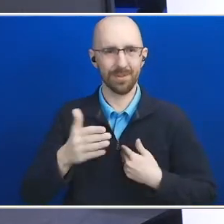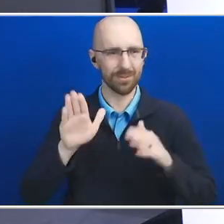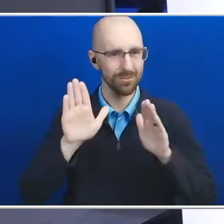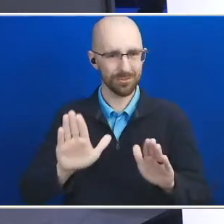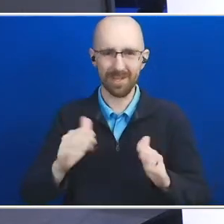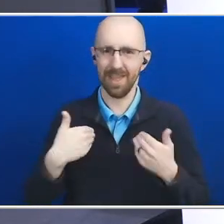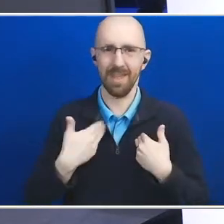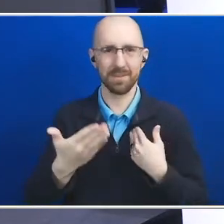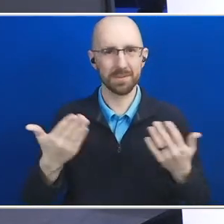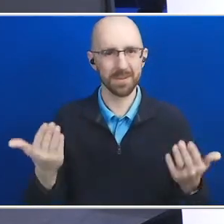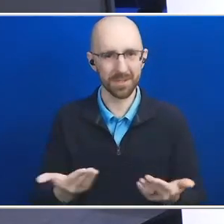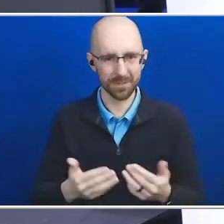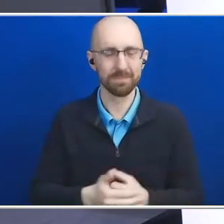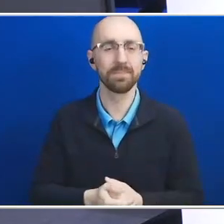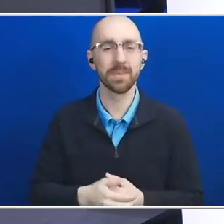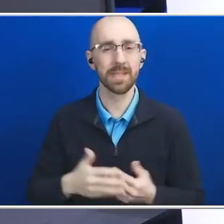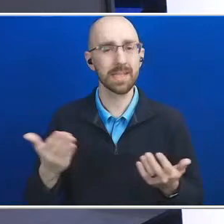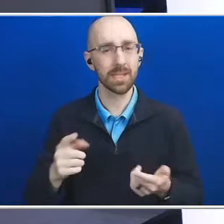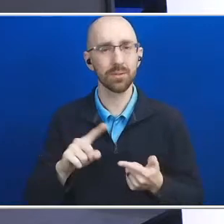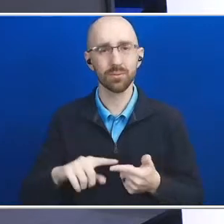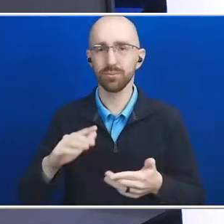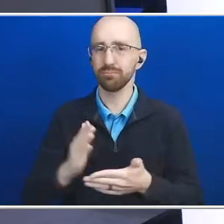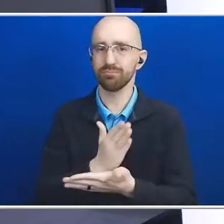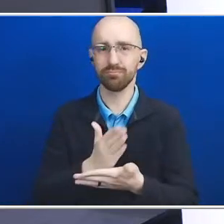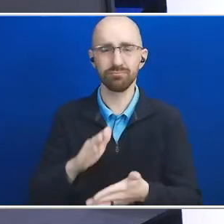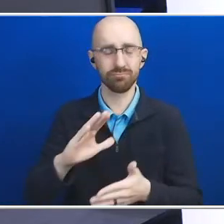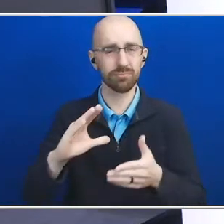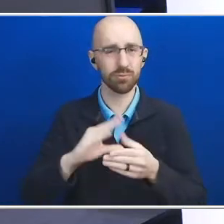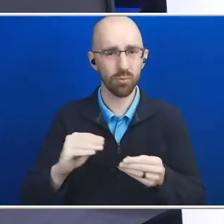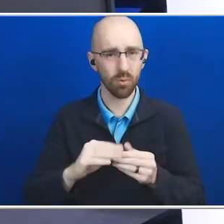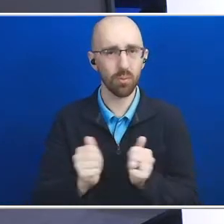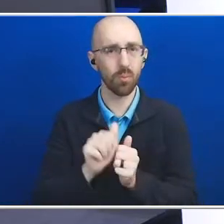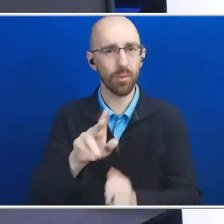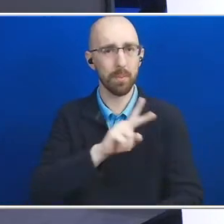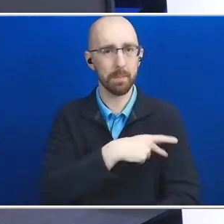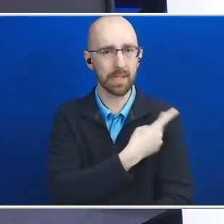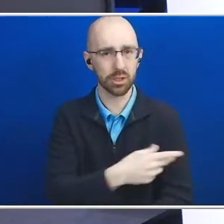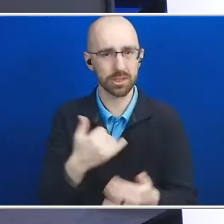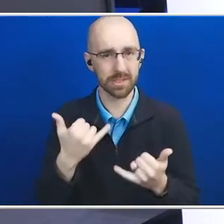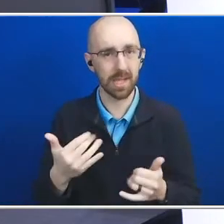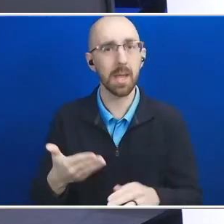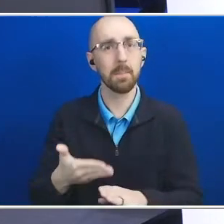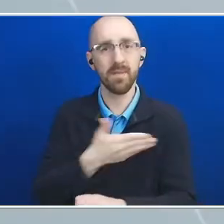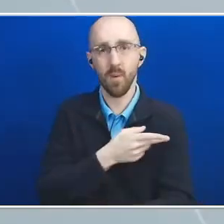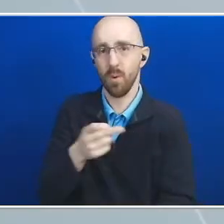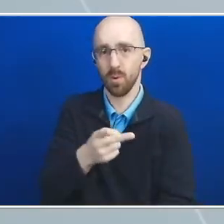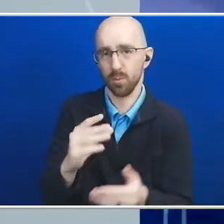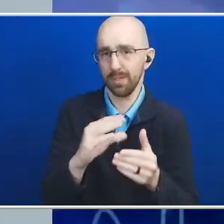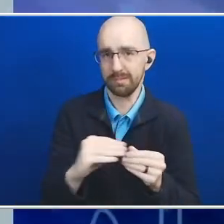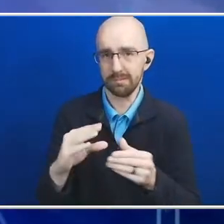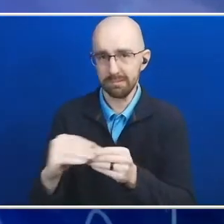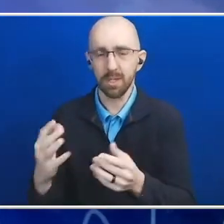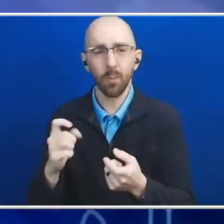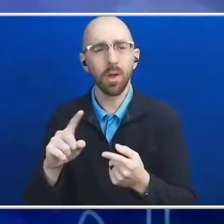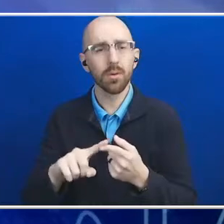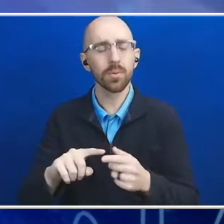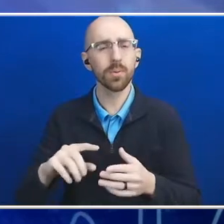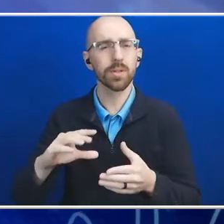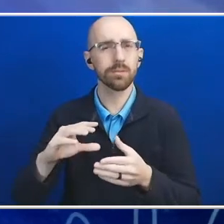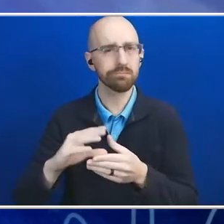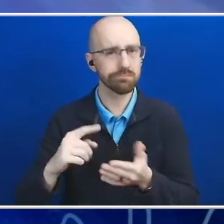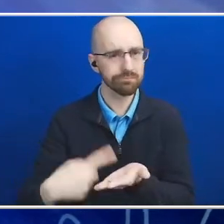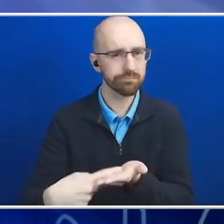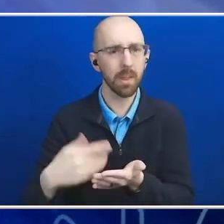And just here to share the story with your patient here today. But before we hear from both of you today, we want to get to our morning rounds. We're checking in with Dr.